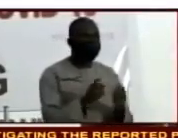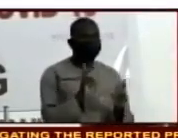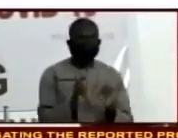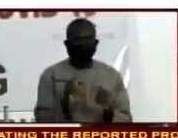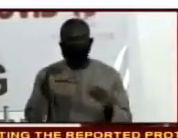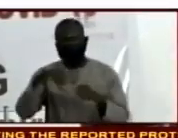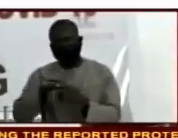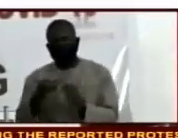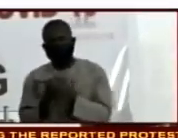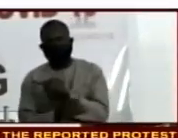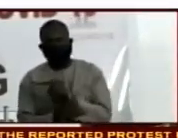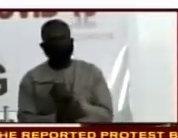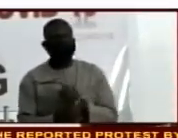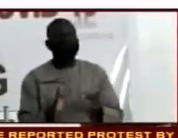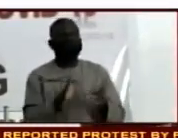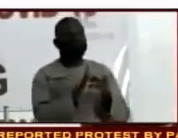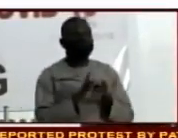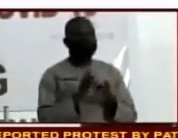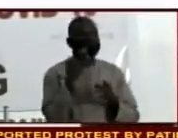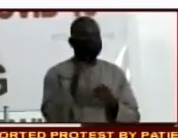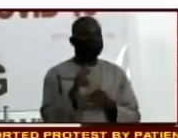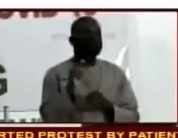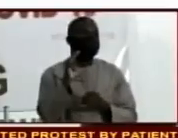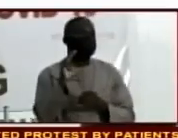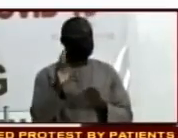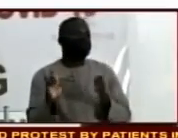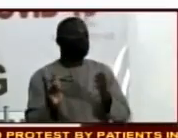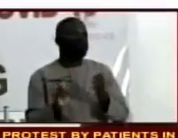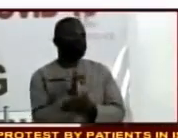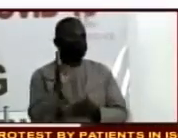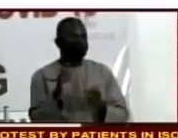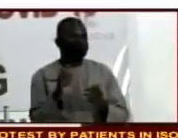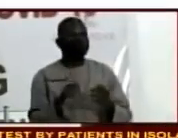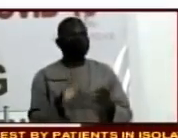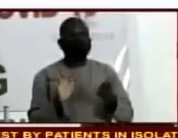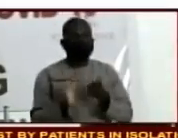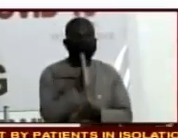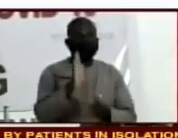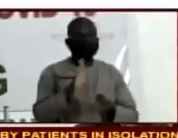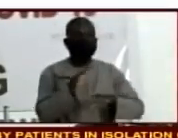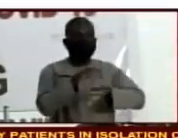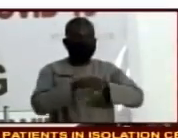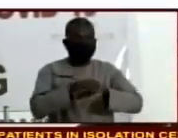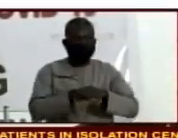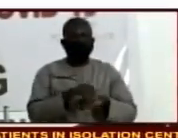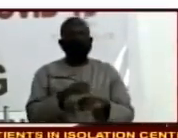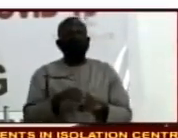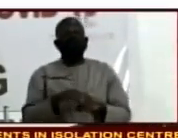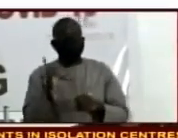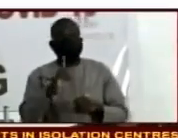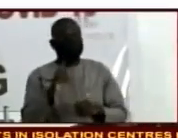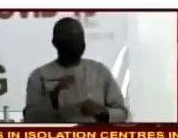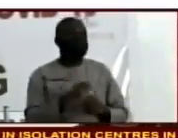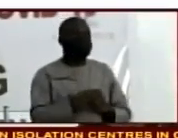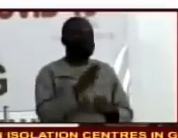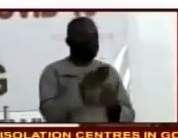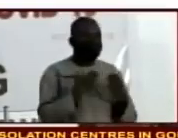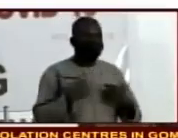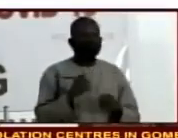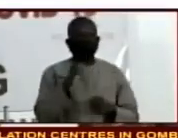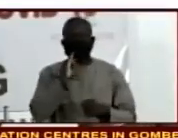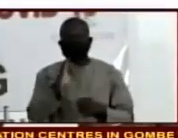coordinated by University College London, where a colleague, a Nigerian, is coordinating all the modeling groups, bringing them